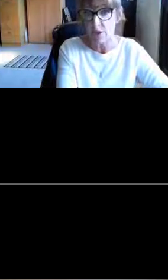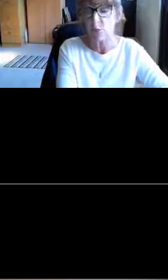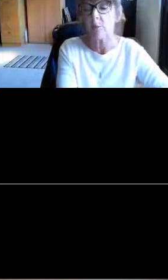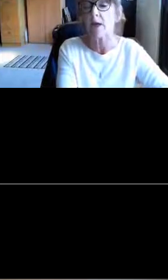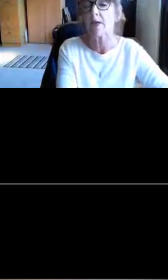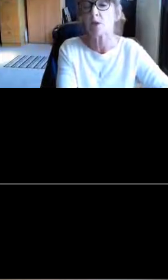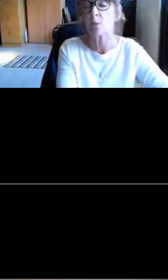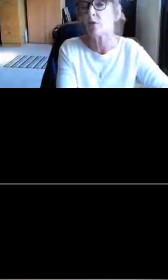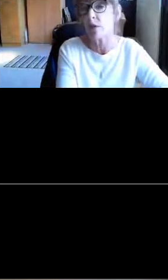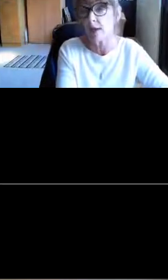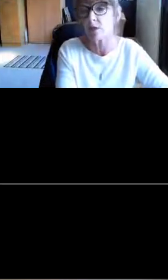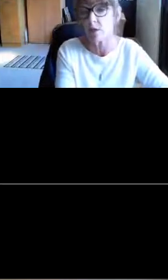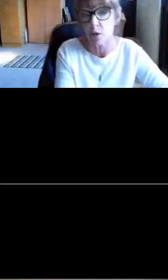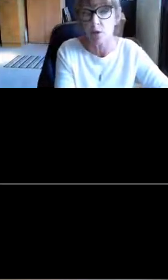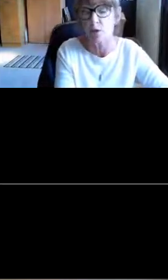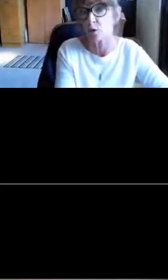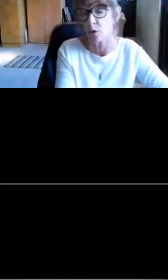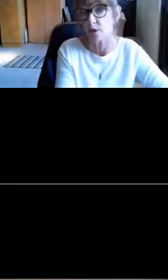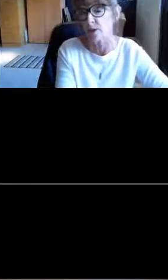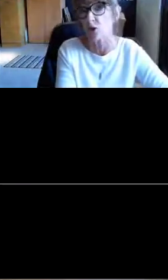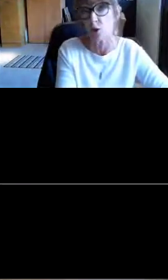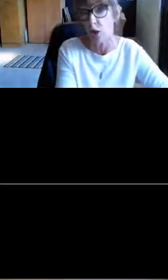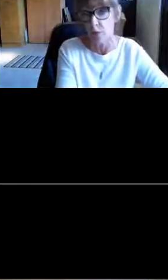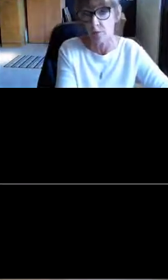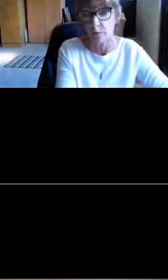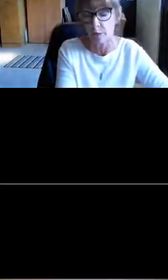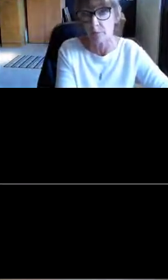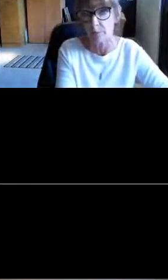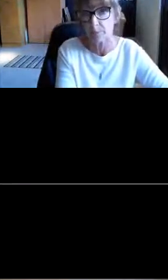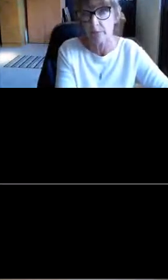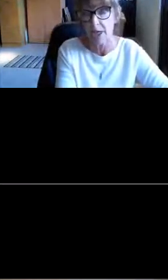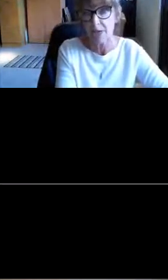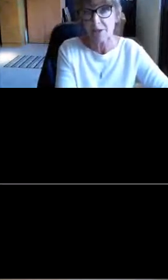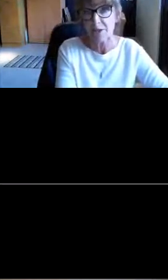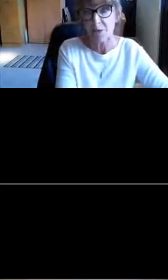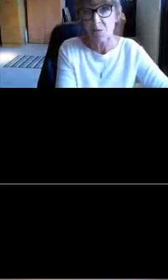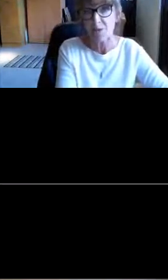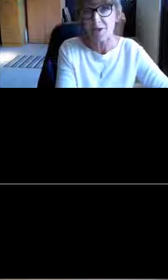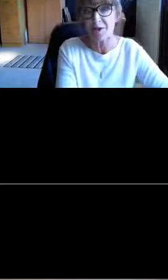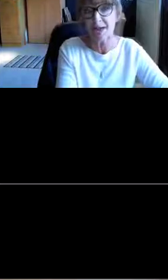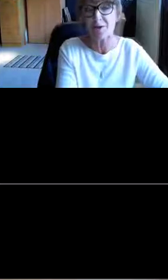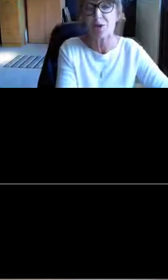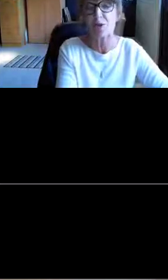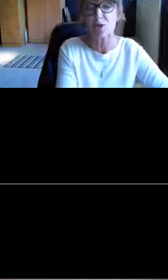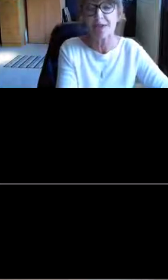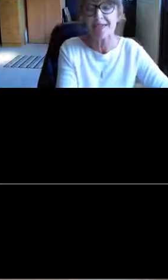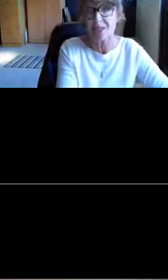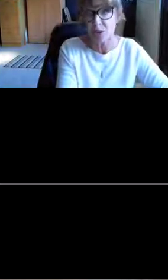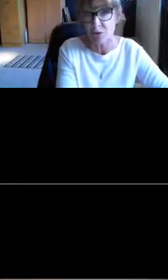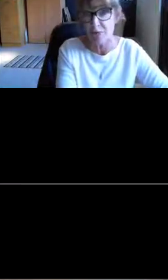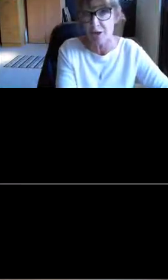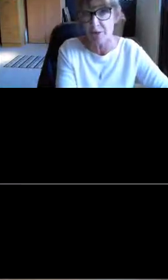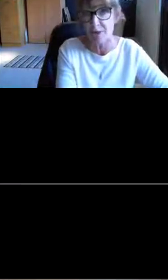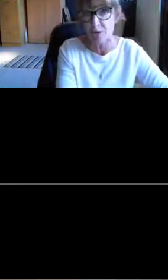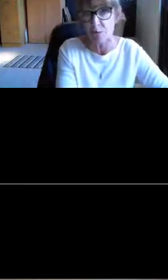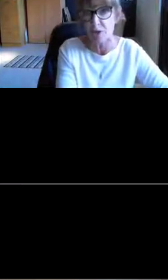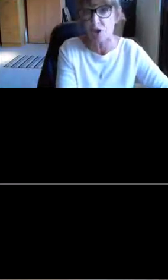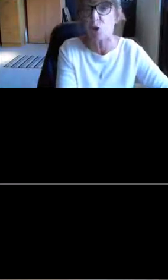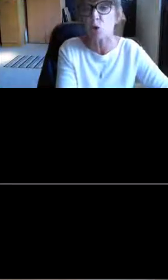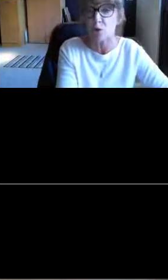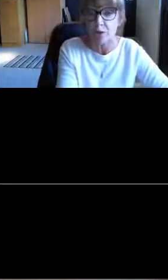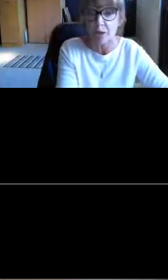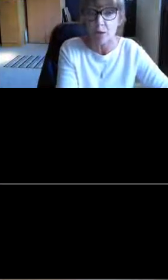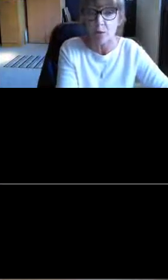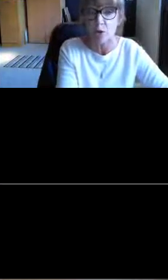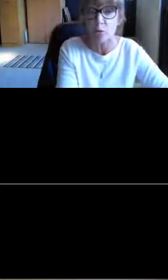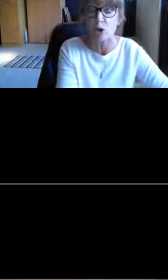5000 to provide a response to the consultation over the phone. So we'll now go straight into the refinements with